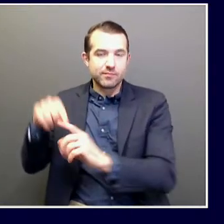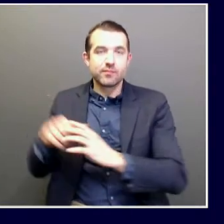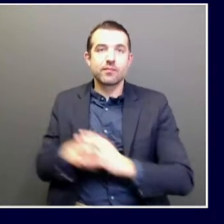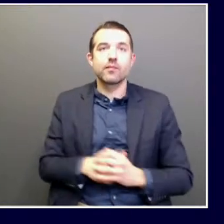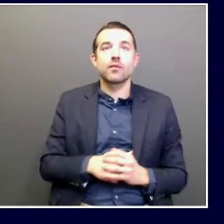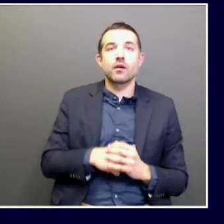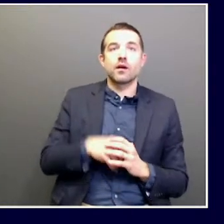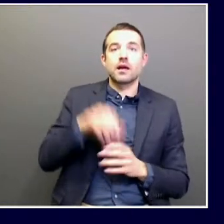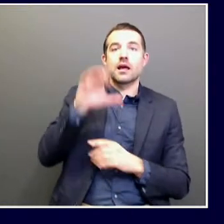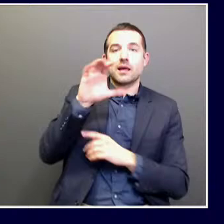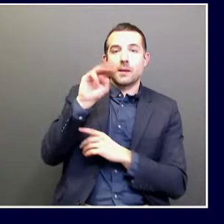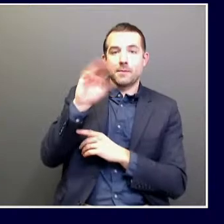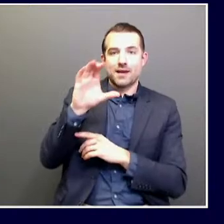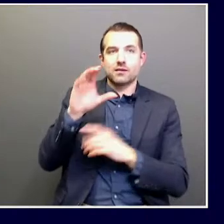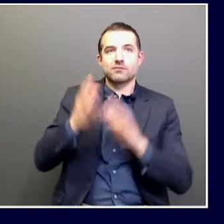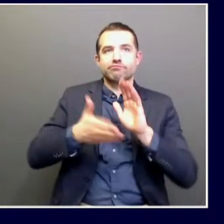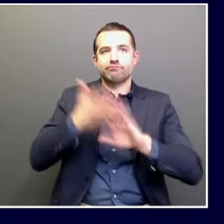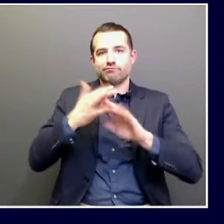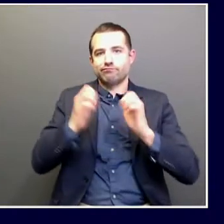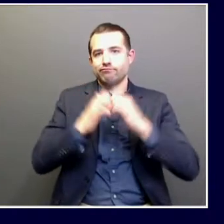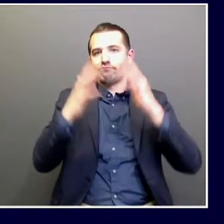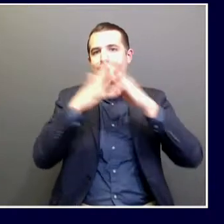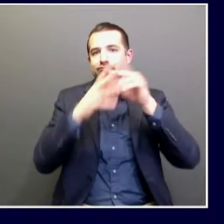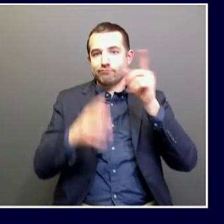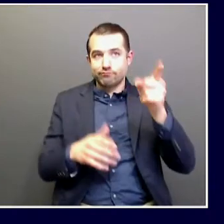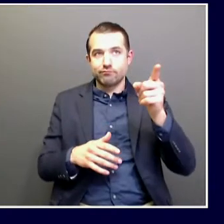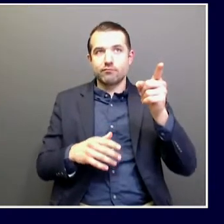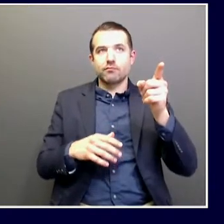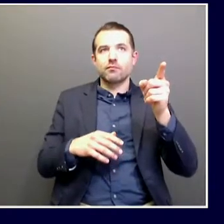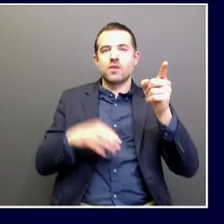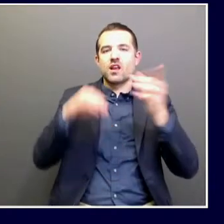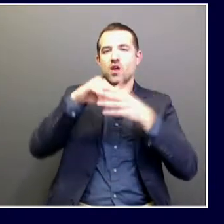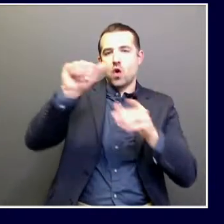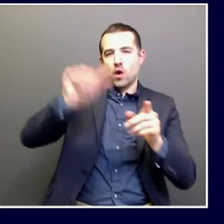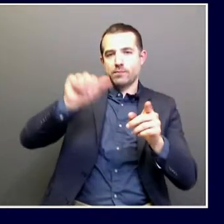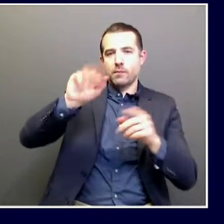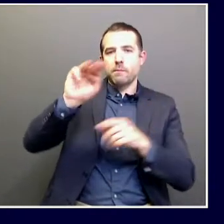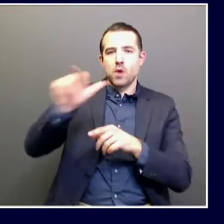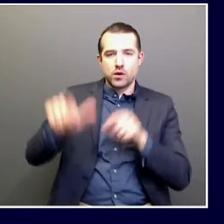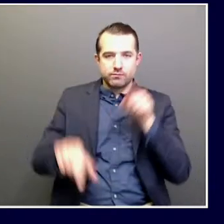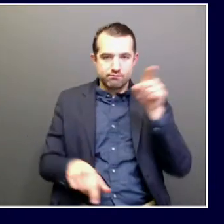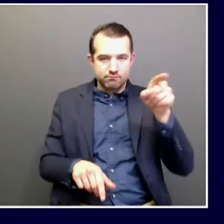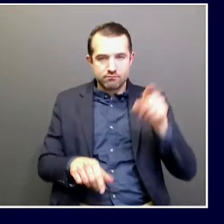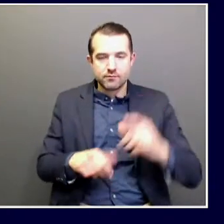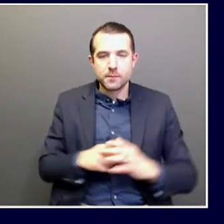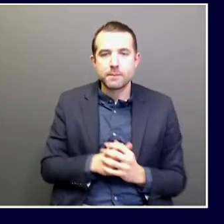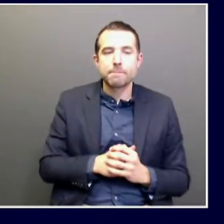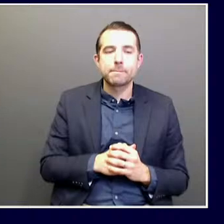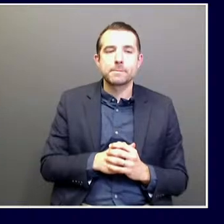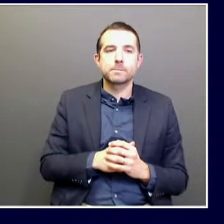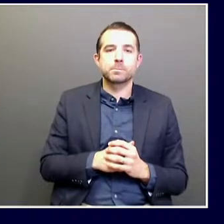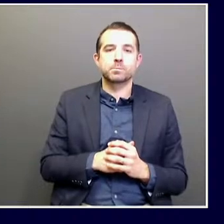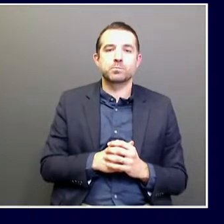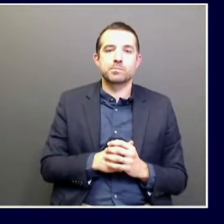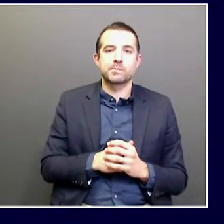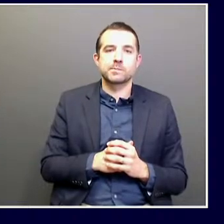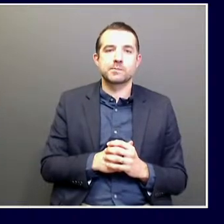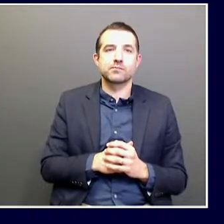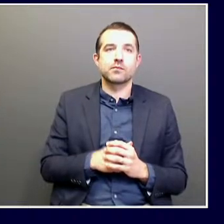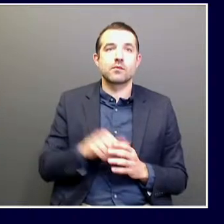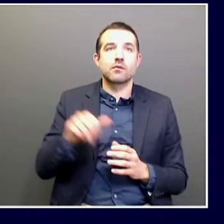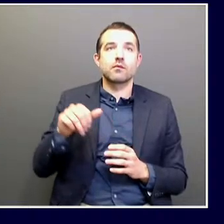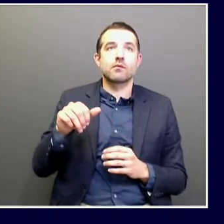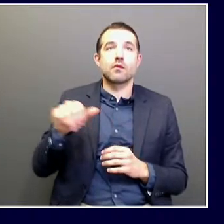Mall. Beyond those large-scale sites, community partners have come together to offer clinics across the